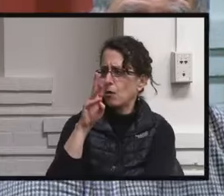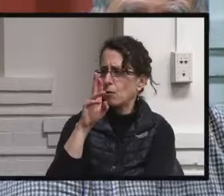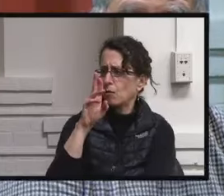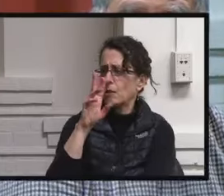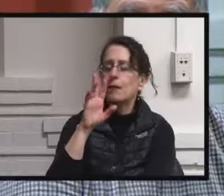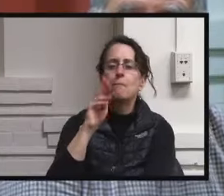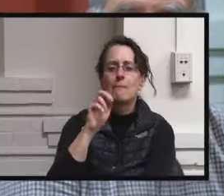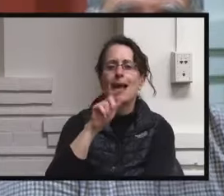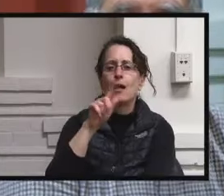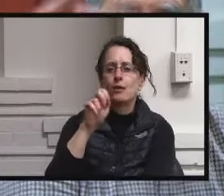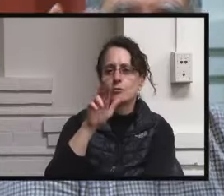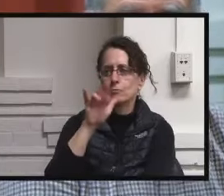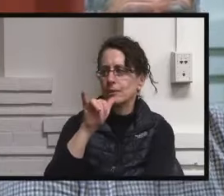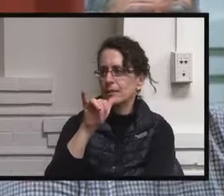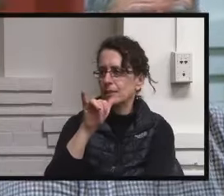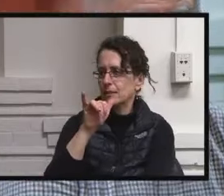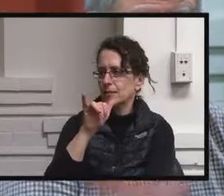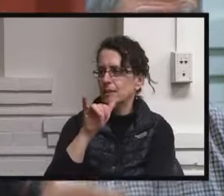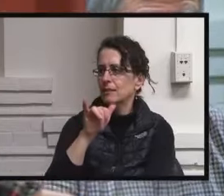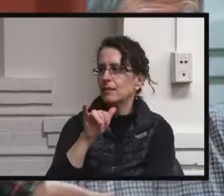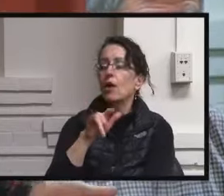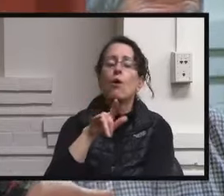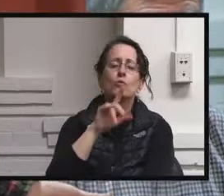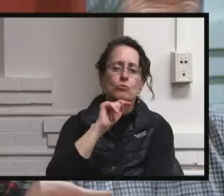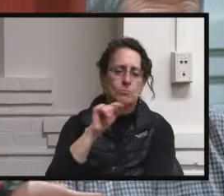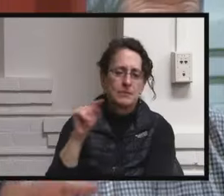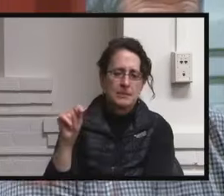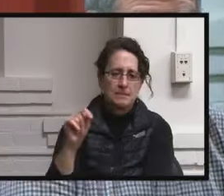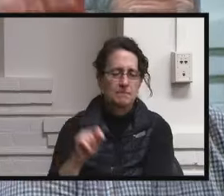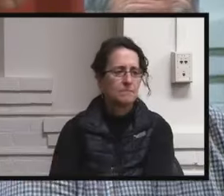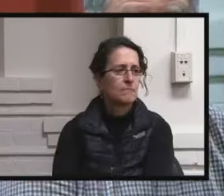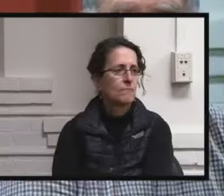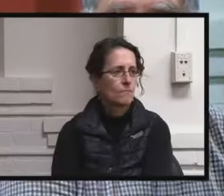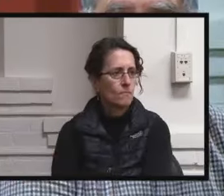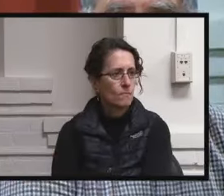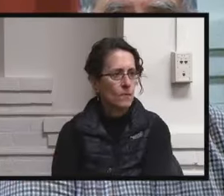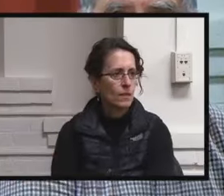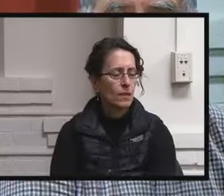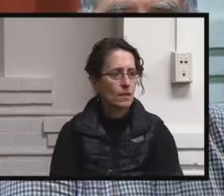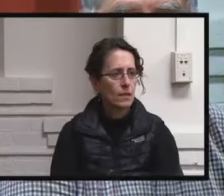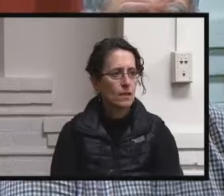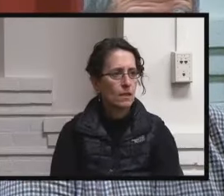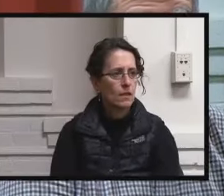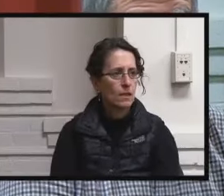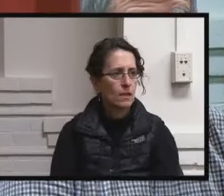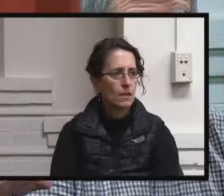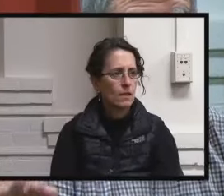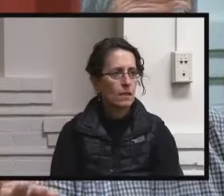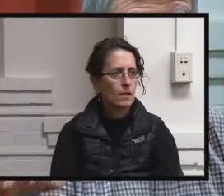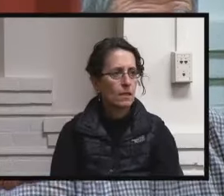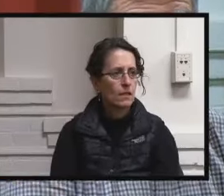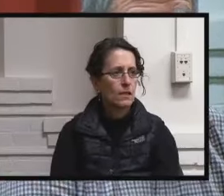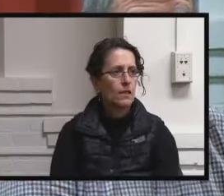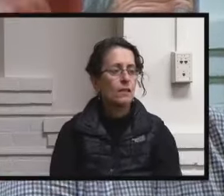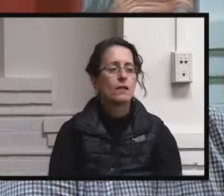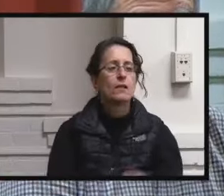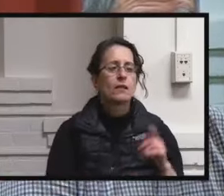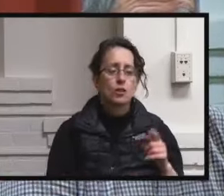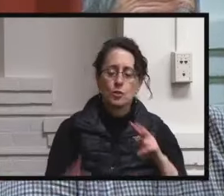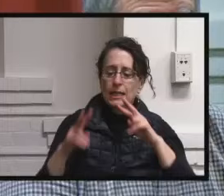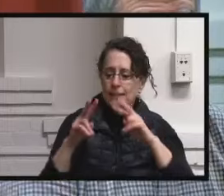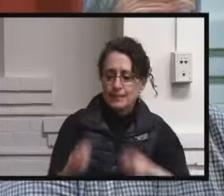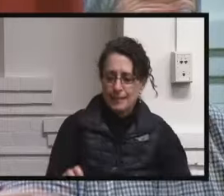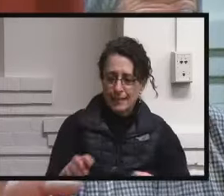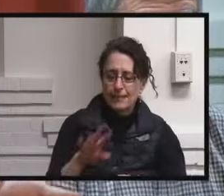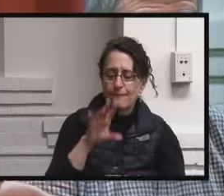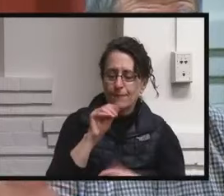quite. When you throw something away, it's $100 a ton. So you're getting assessment money at $50 a